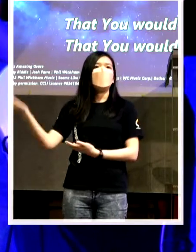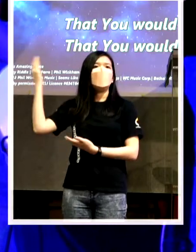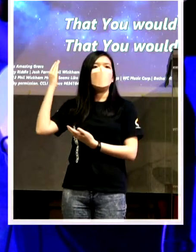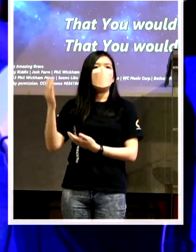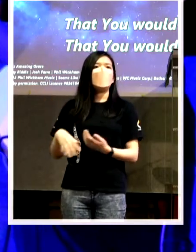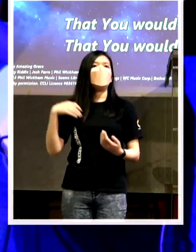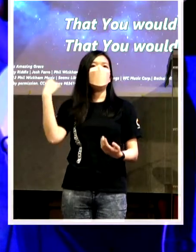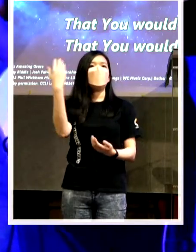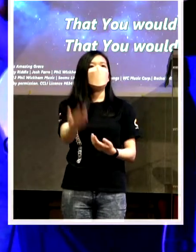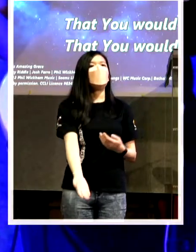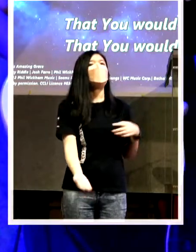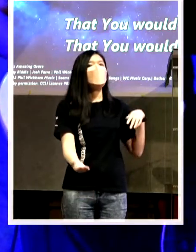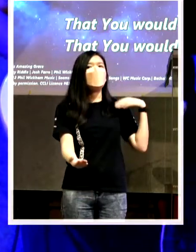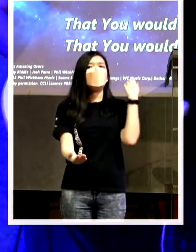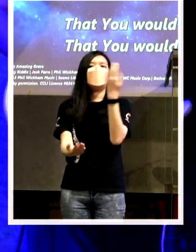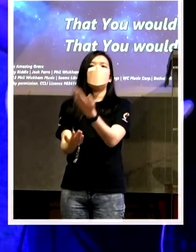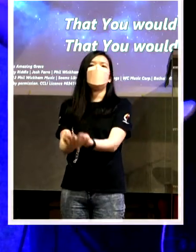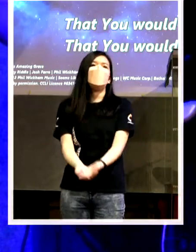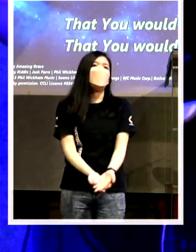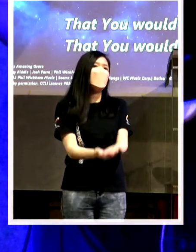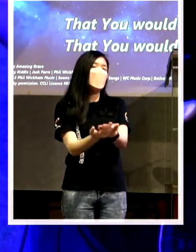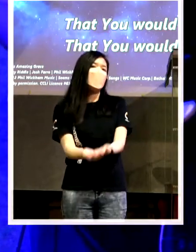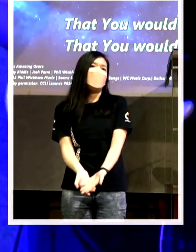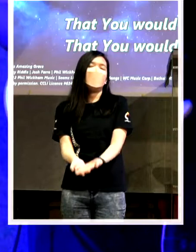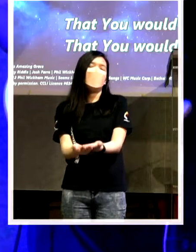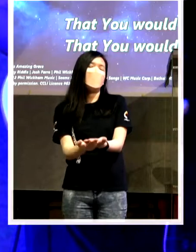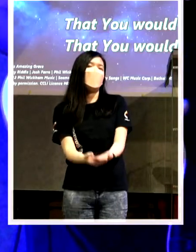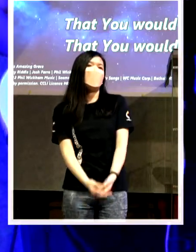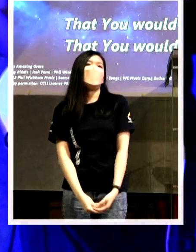love, that you would take my